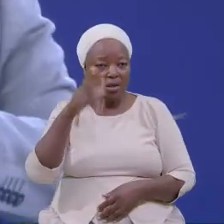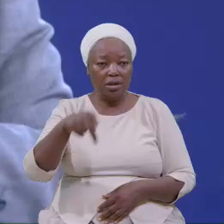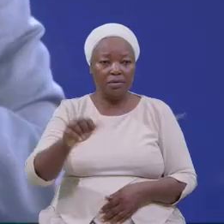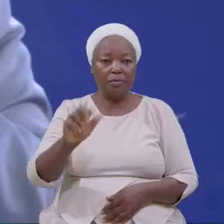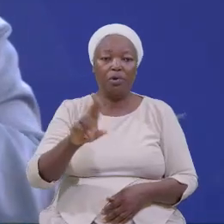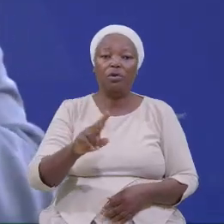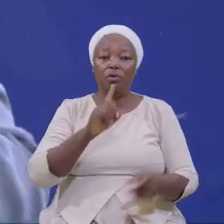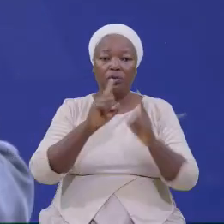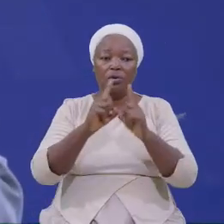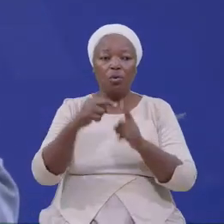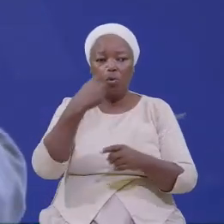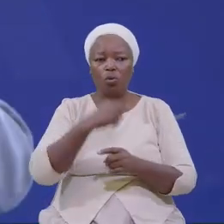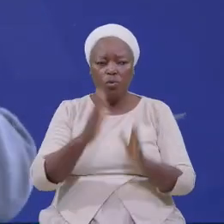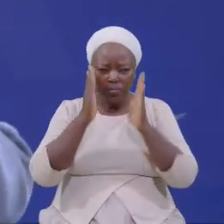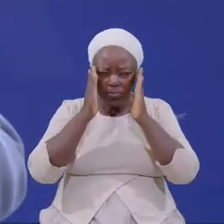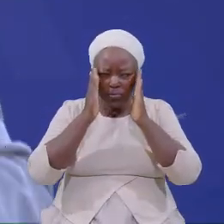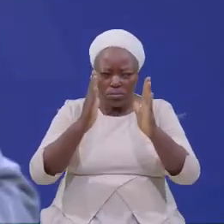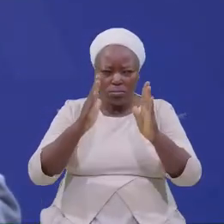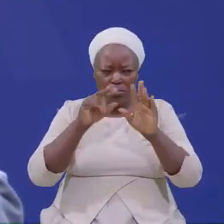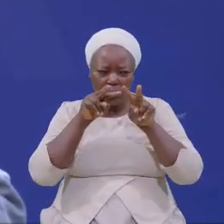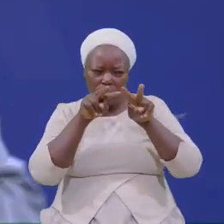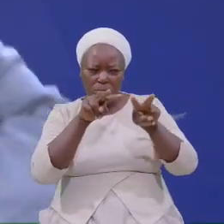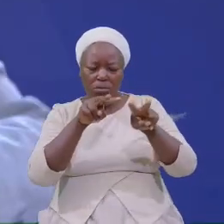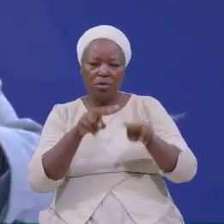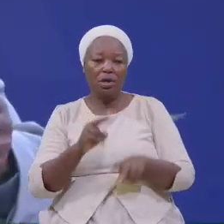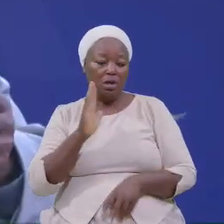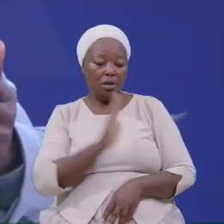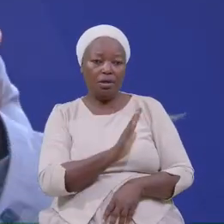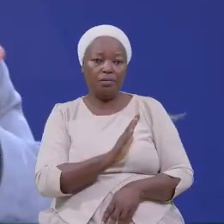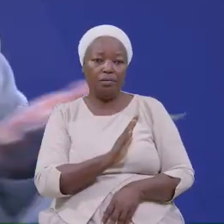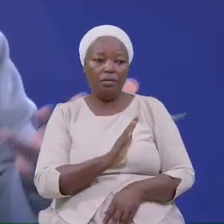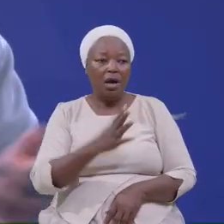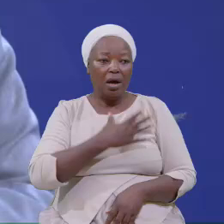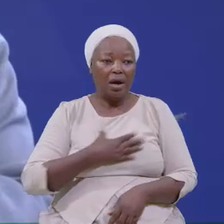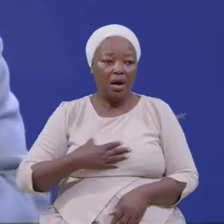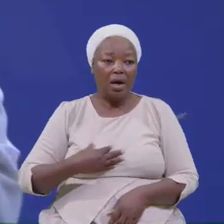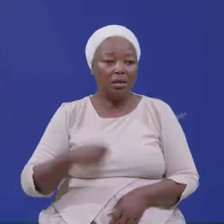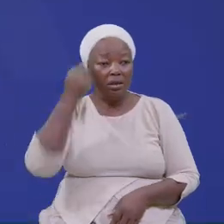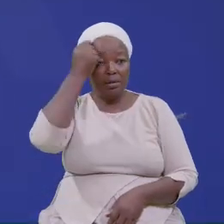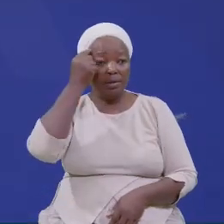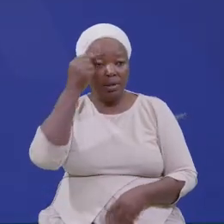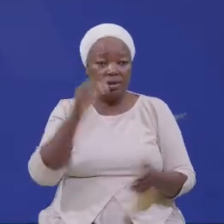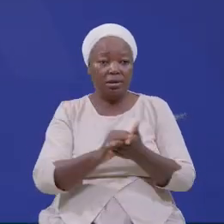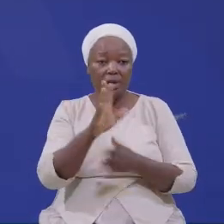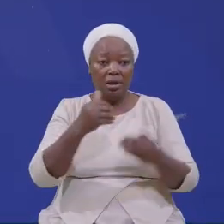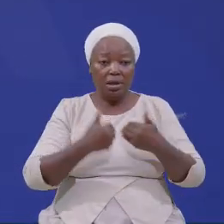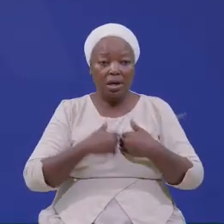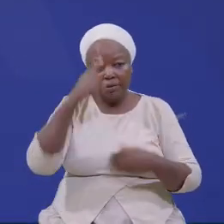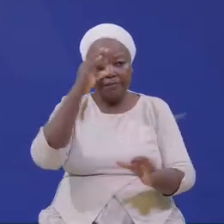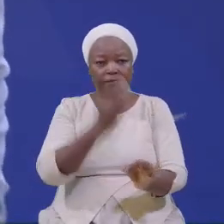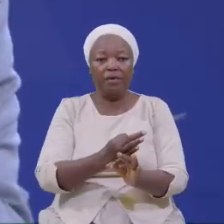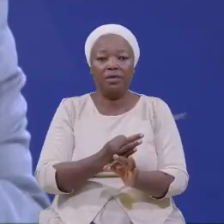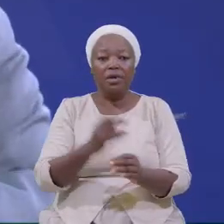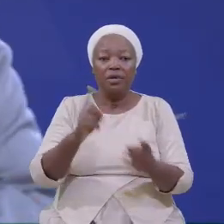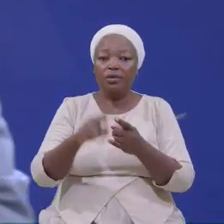who steadfastly beholding him and perceived that he had faith